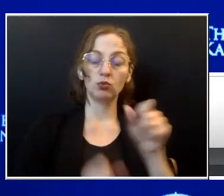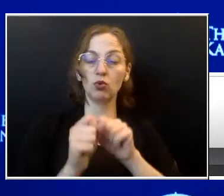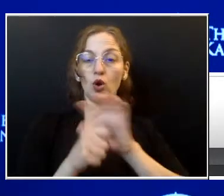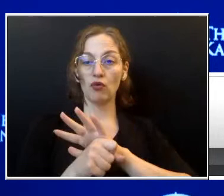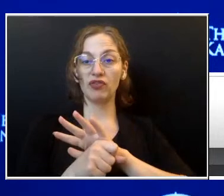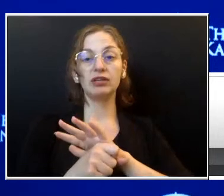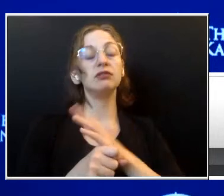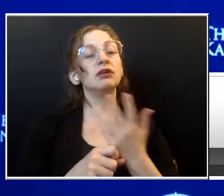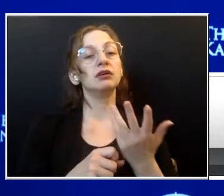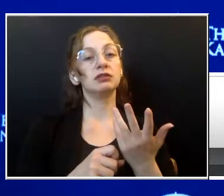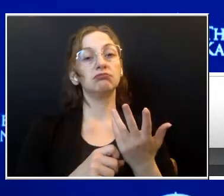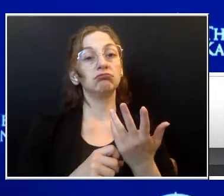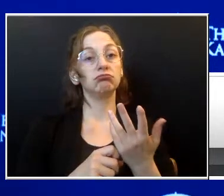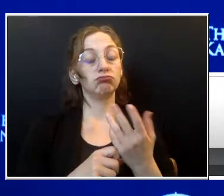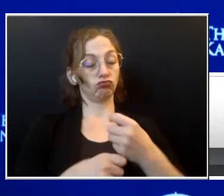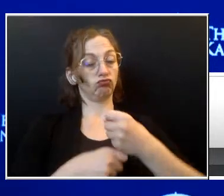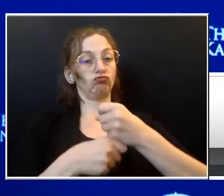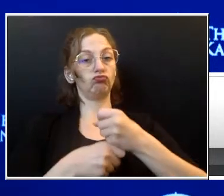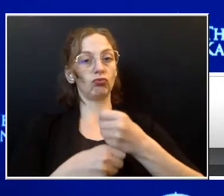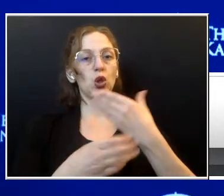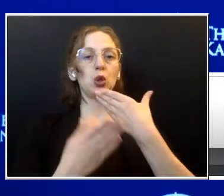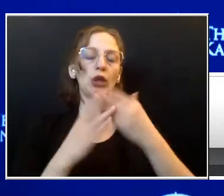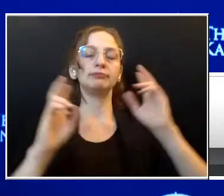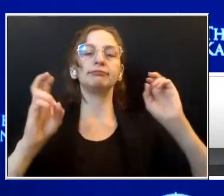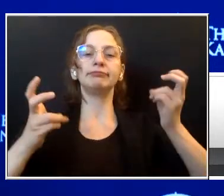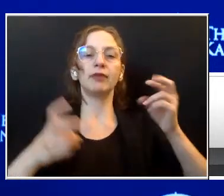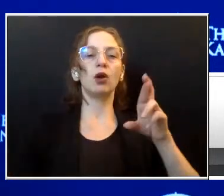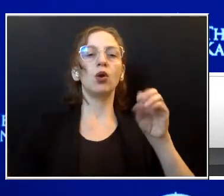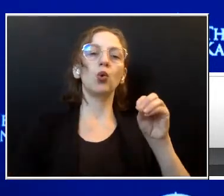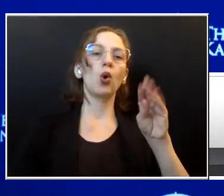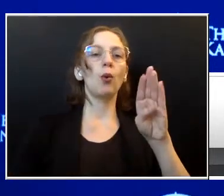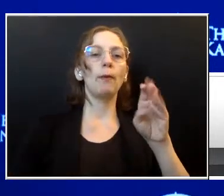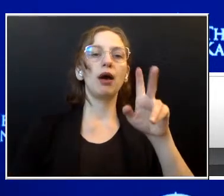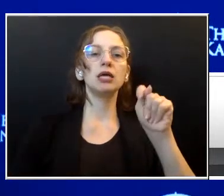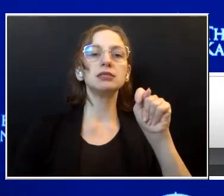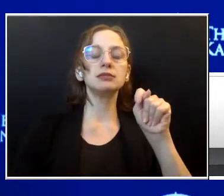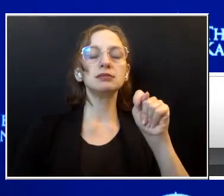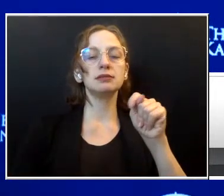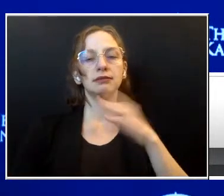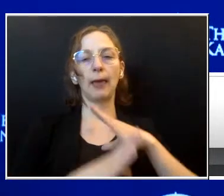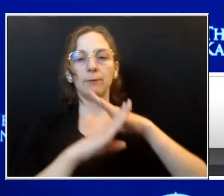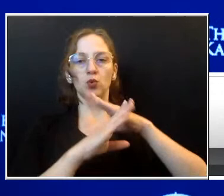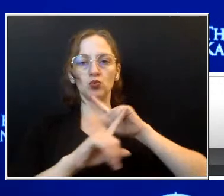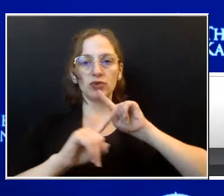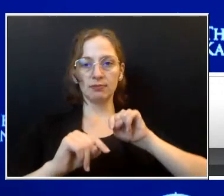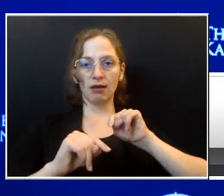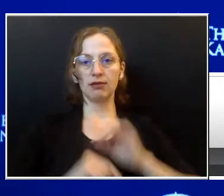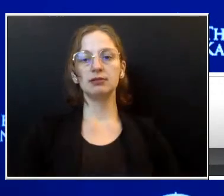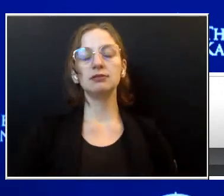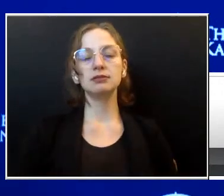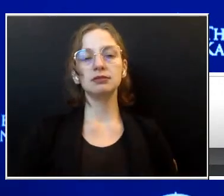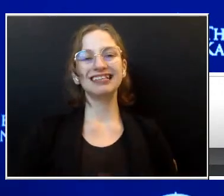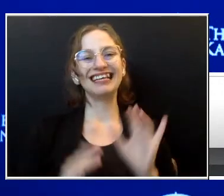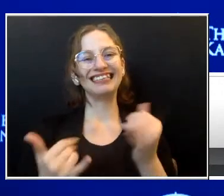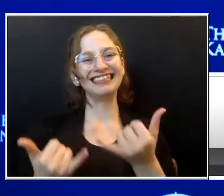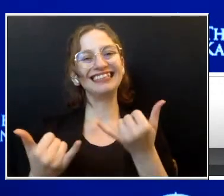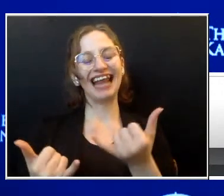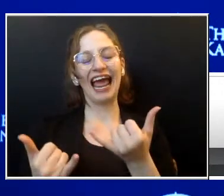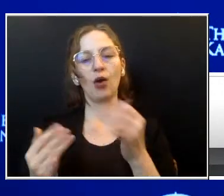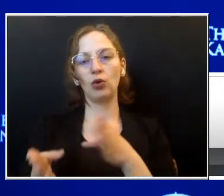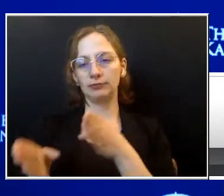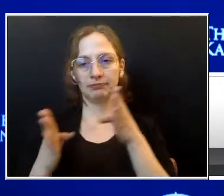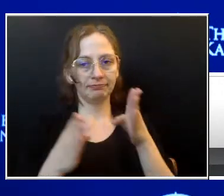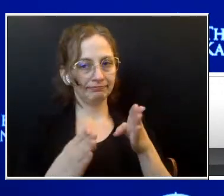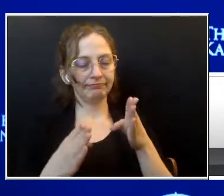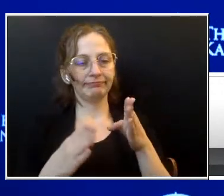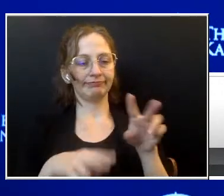those robust immune responses in patients. Now we will start to look at more benefit and efficacy